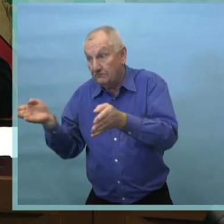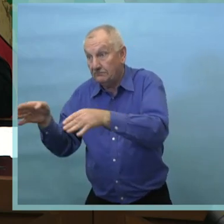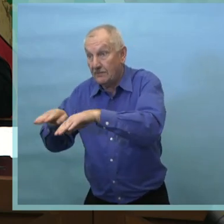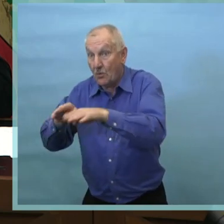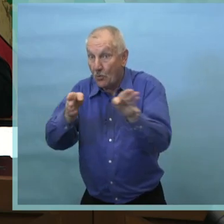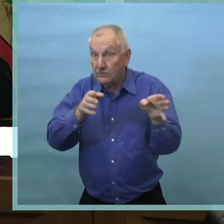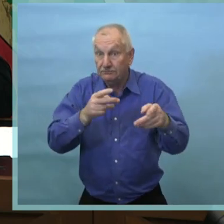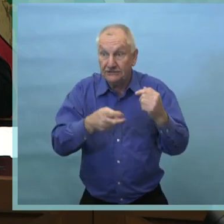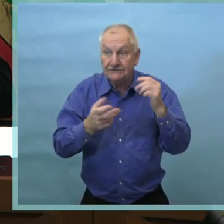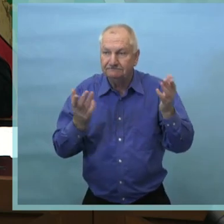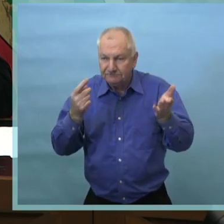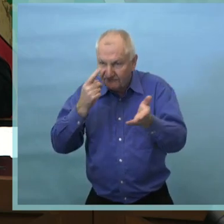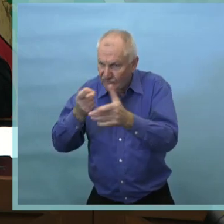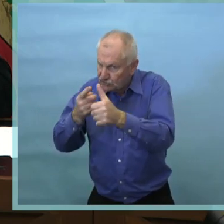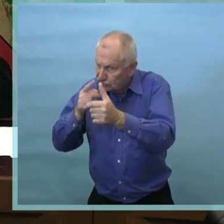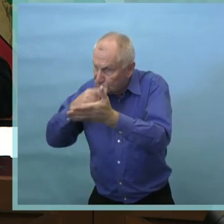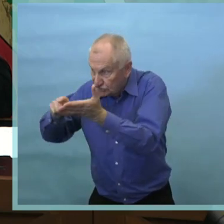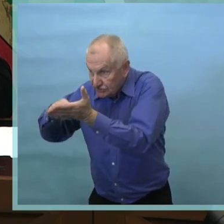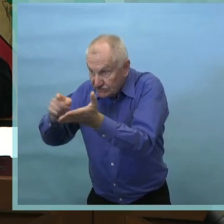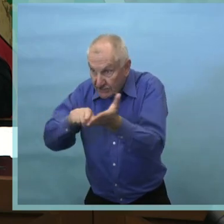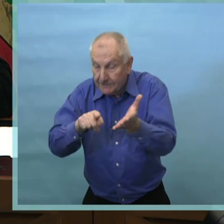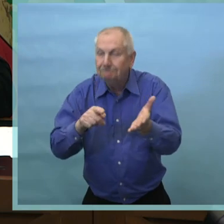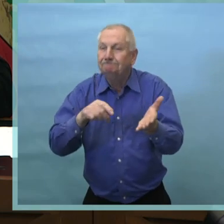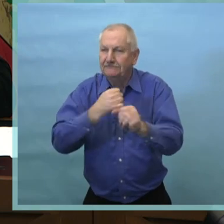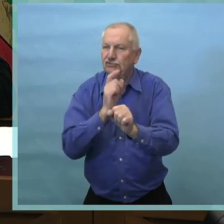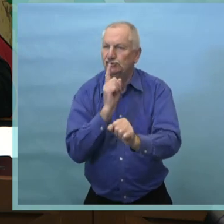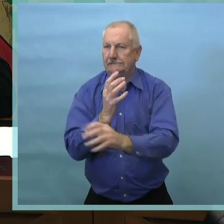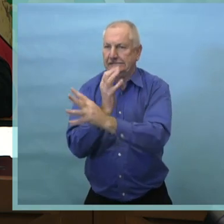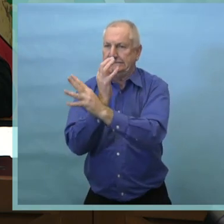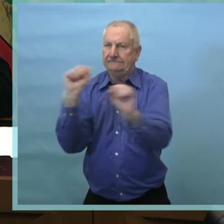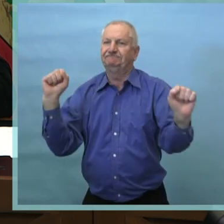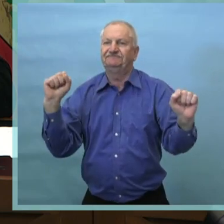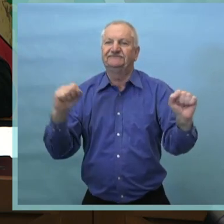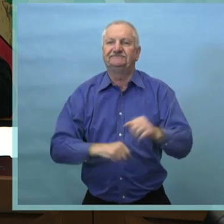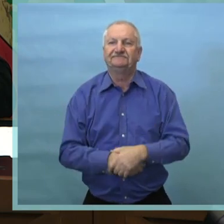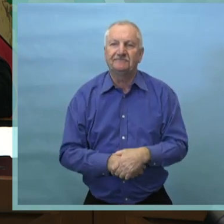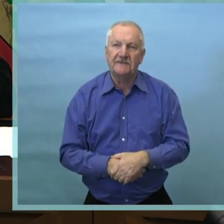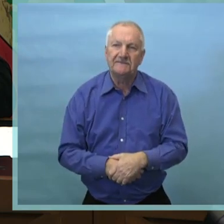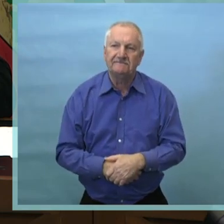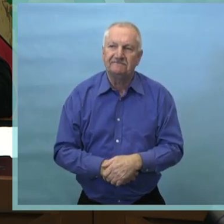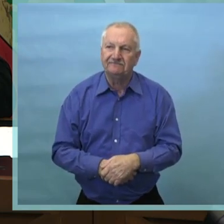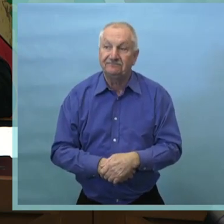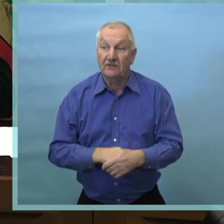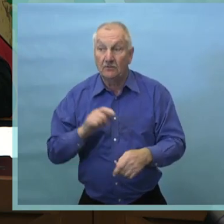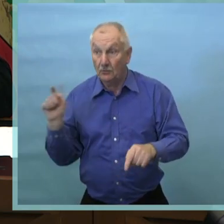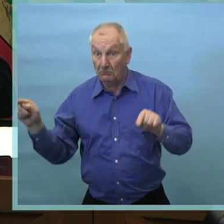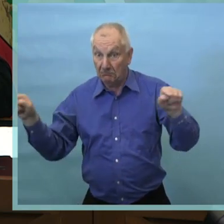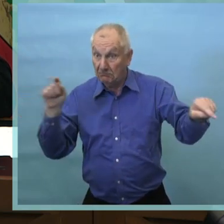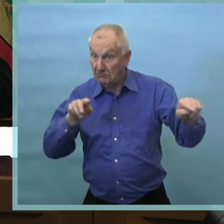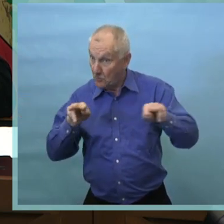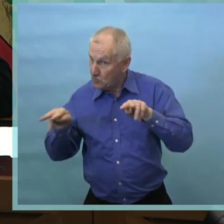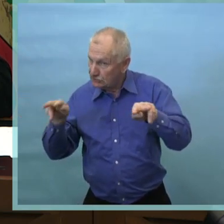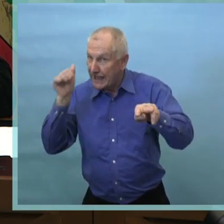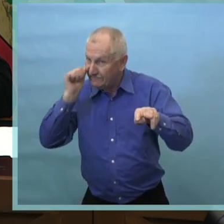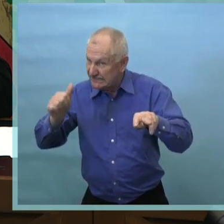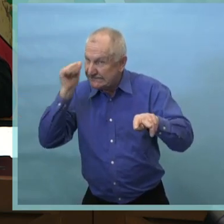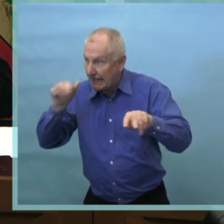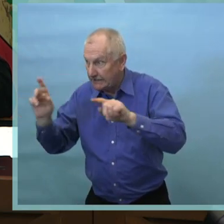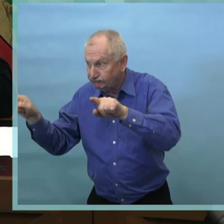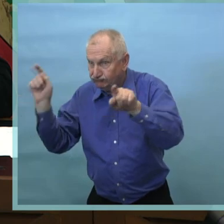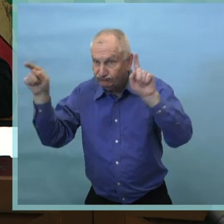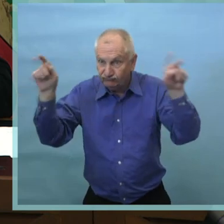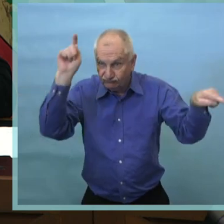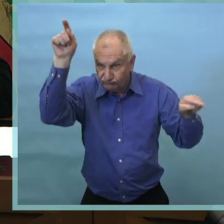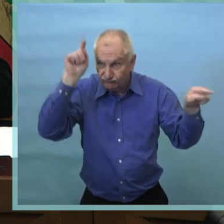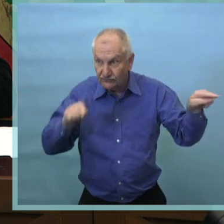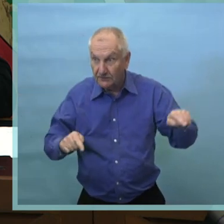absolutely certain that it's safe to do so. In a lot of these instances, we're monitoring them on a daily basis. And as soon as they dry out, we